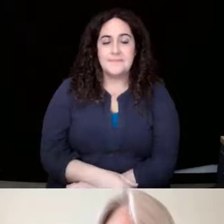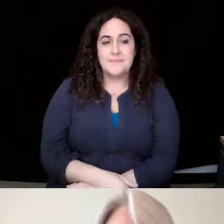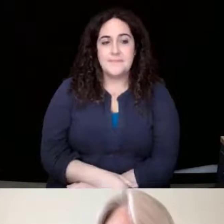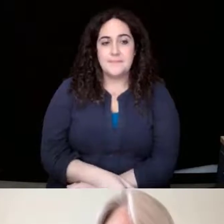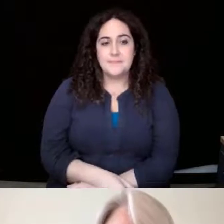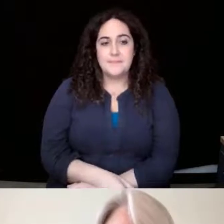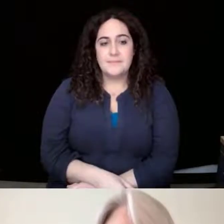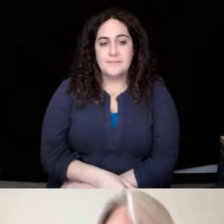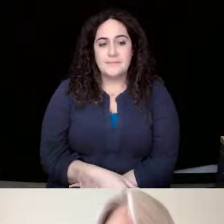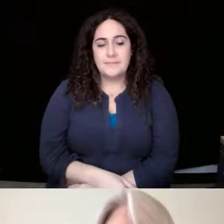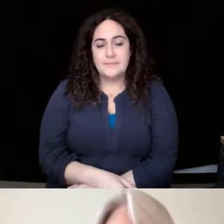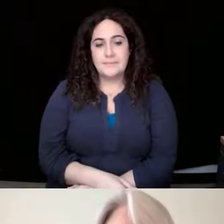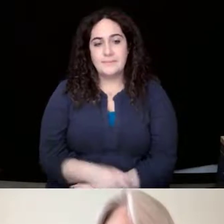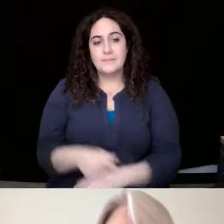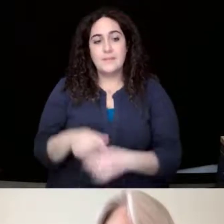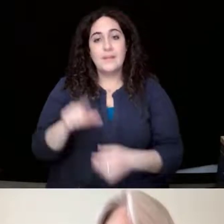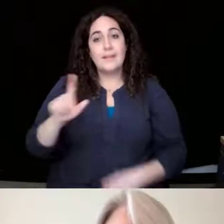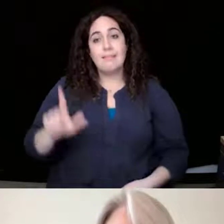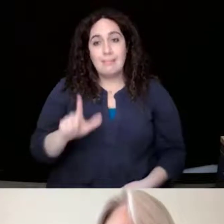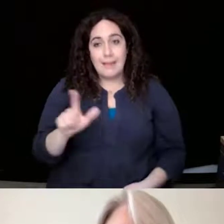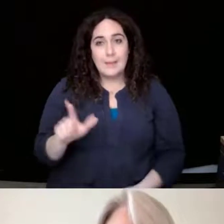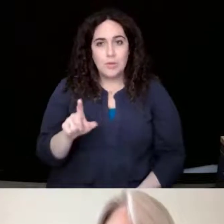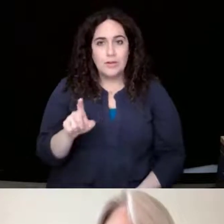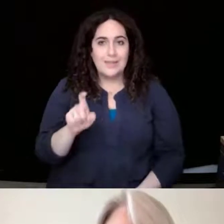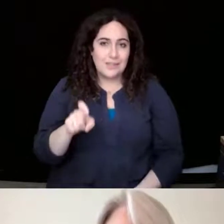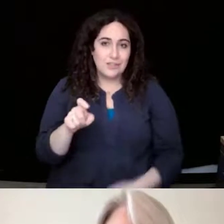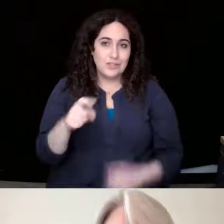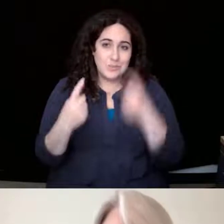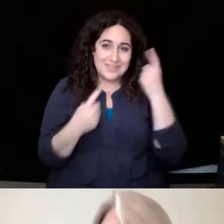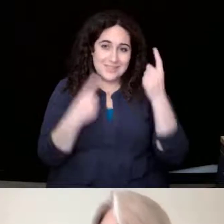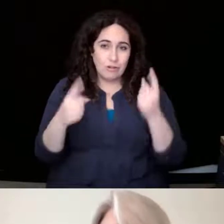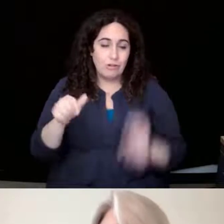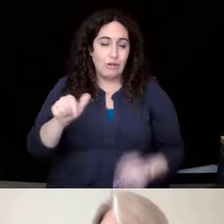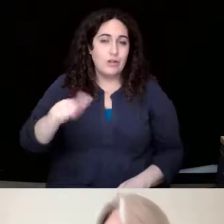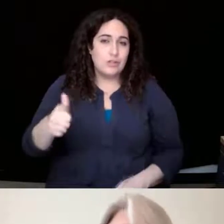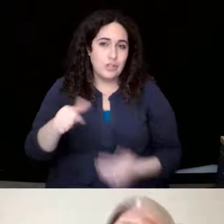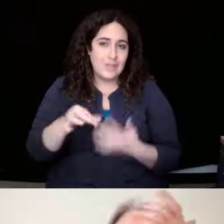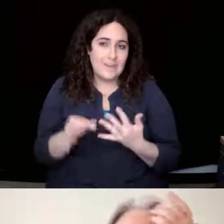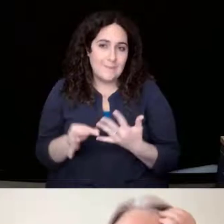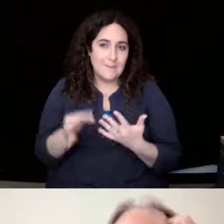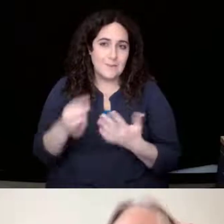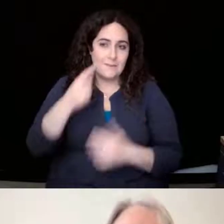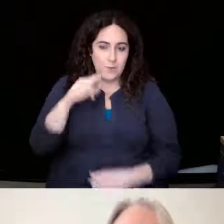is alternatives to PDFs. So it came up